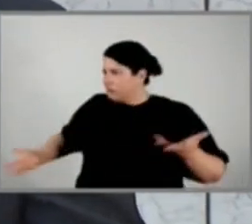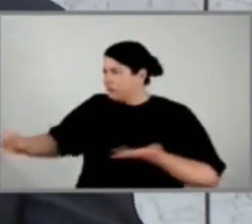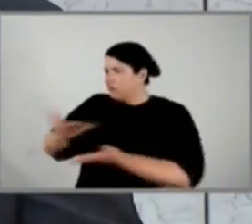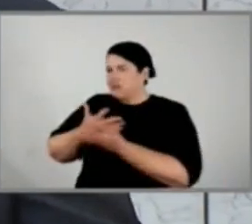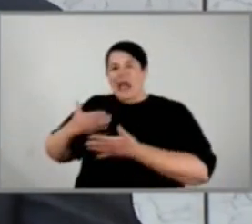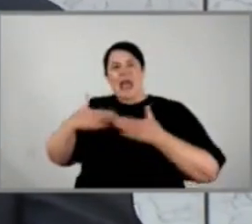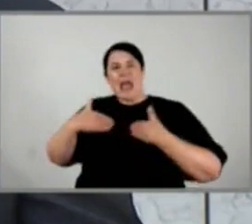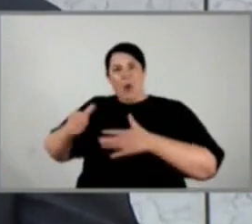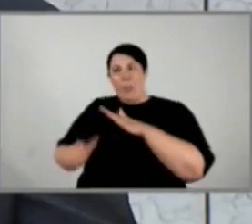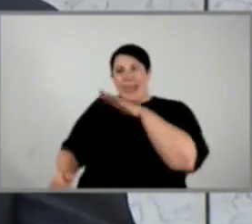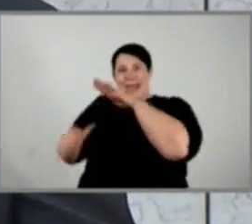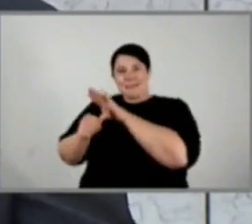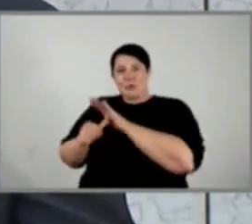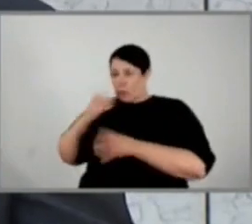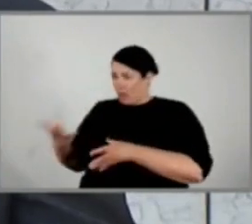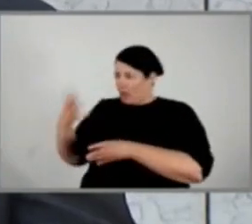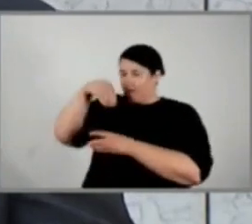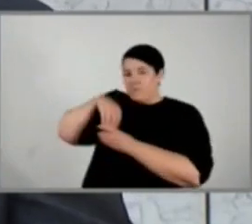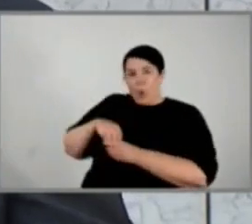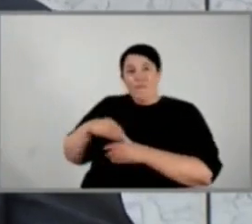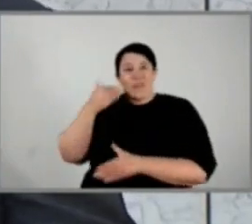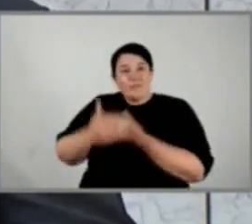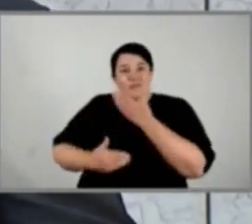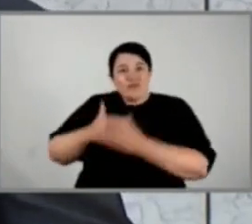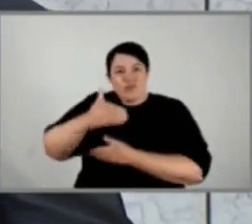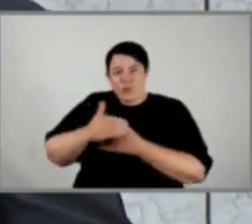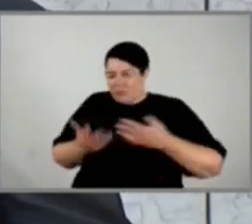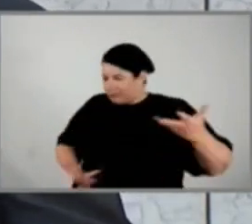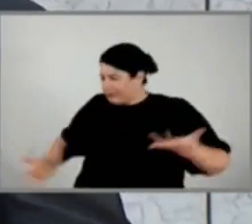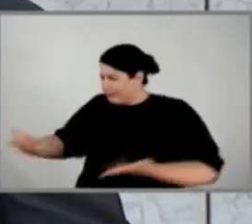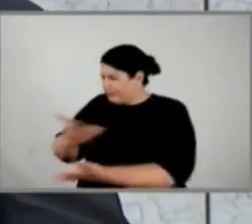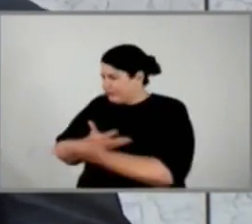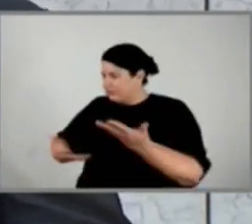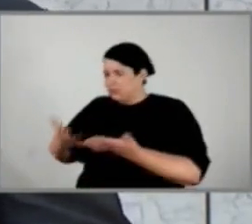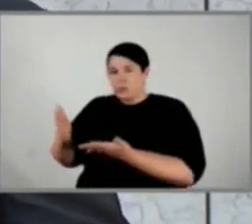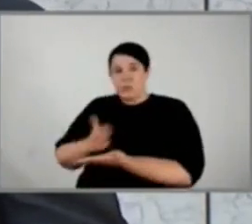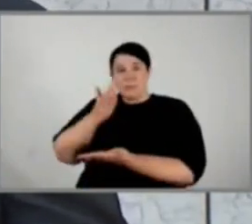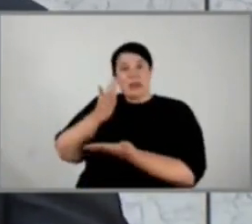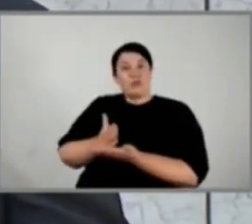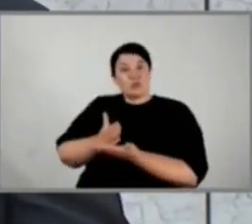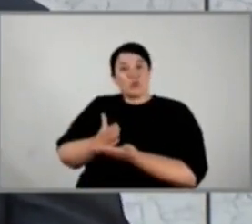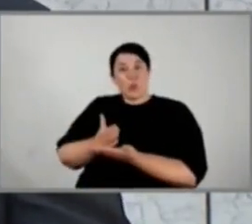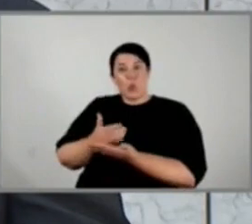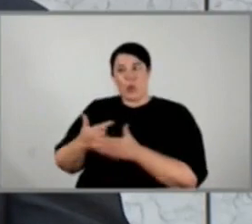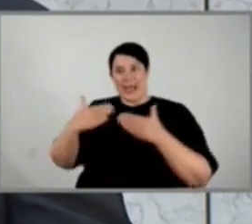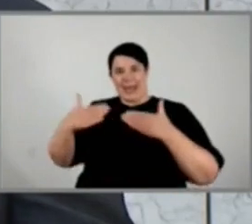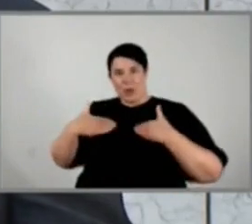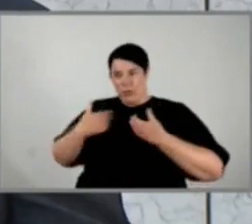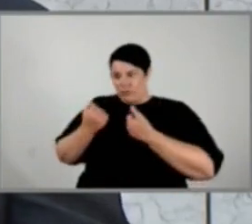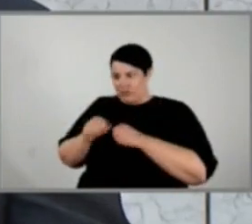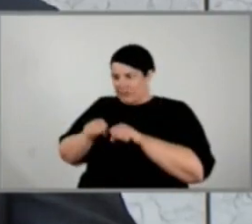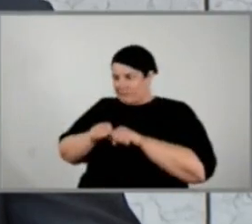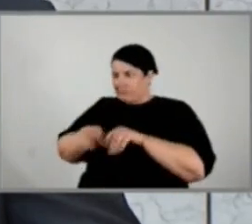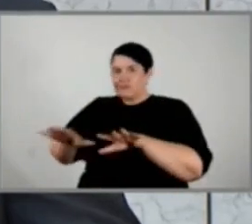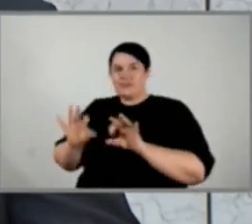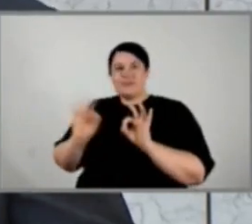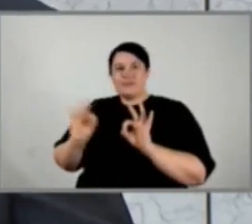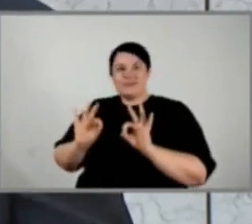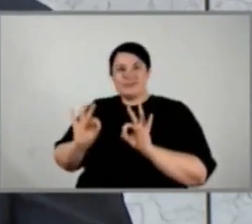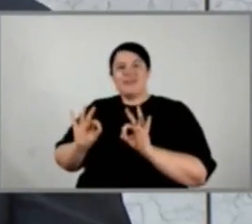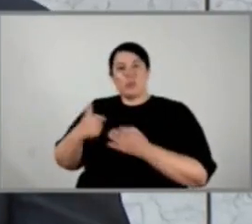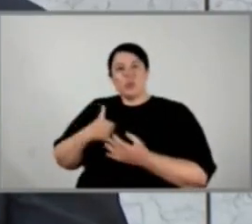be heavily involved in this process to ensure that the health elements of this are not compromised in any way, shape or form. That is a strong